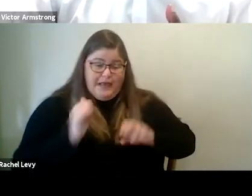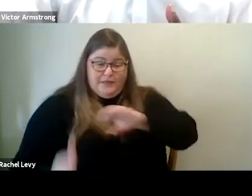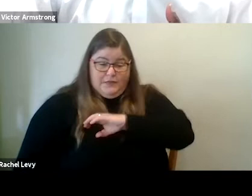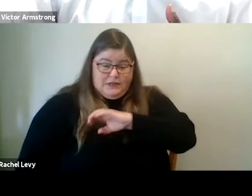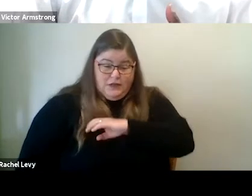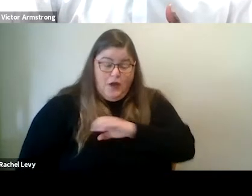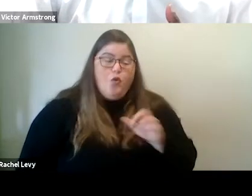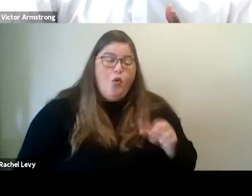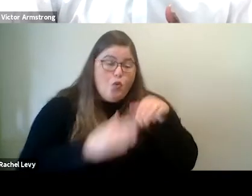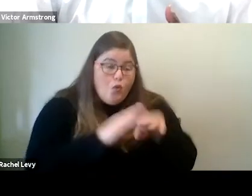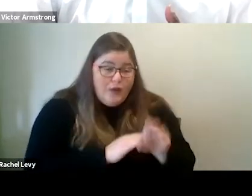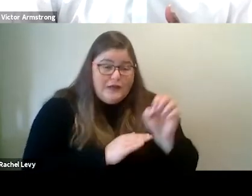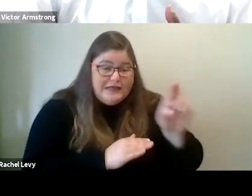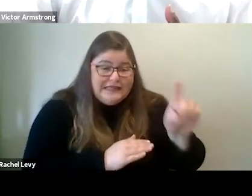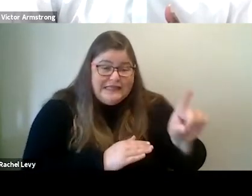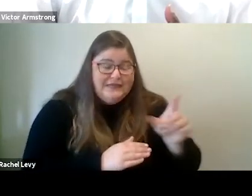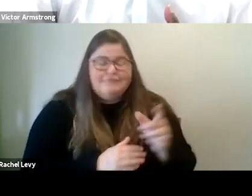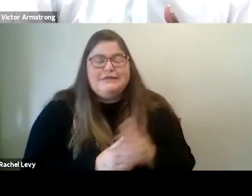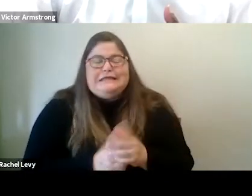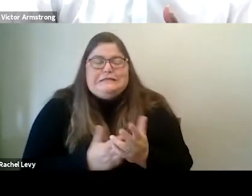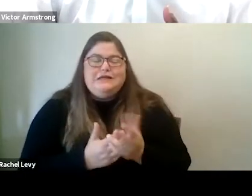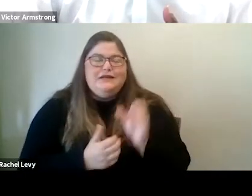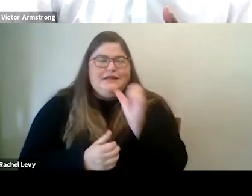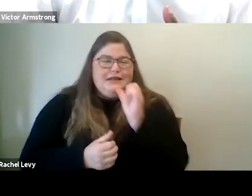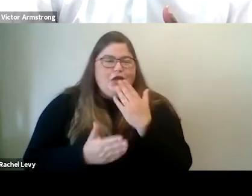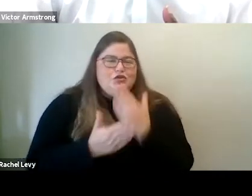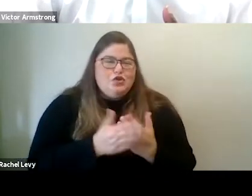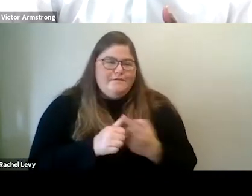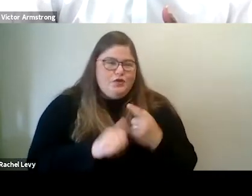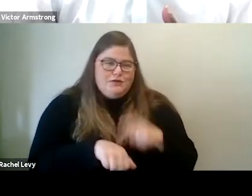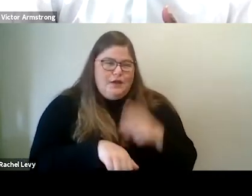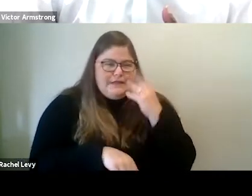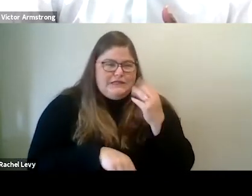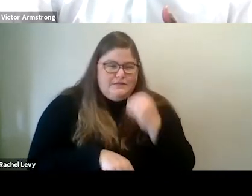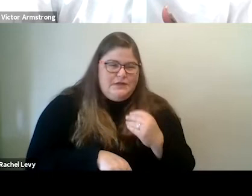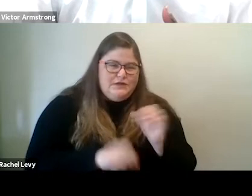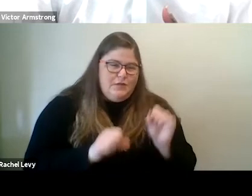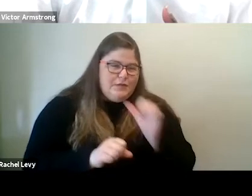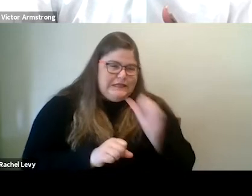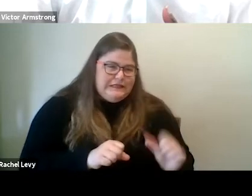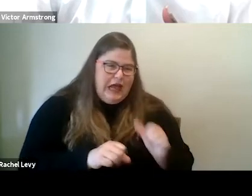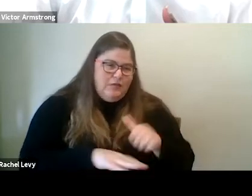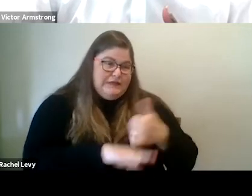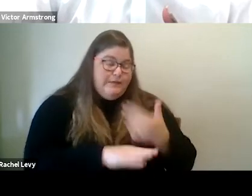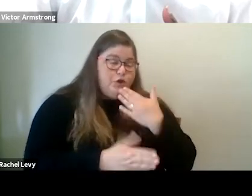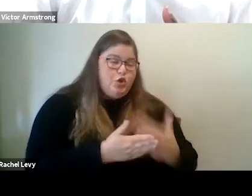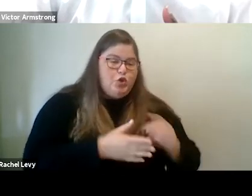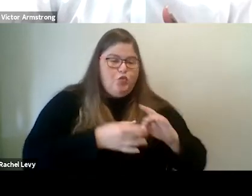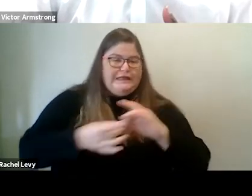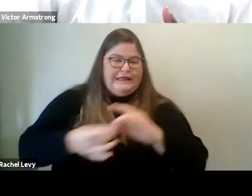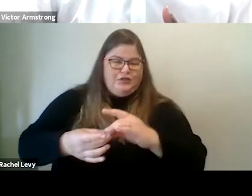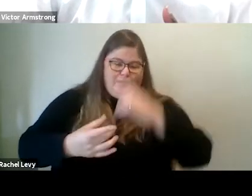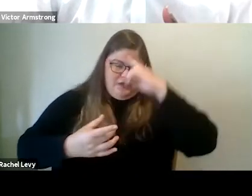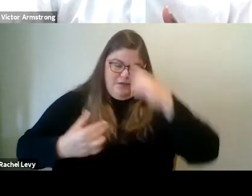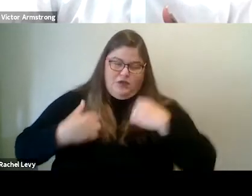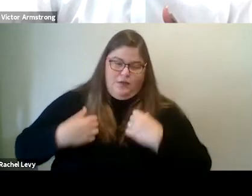to good clinical outcomes, nor is it likely to foster a positive relationship with the mental health system. Remember, when